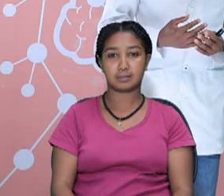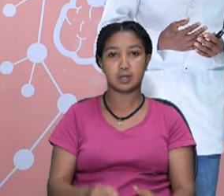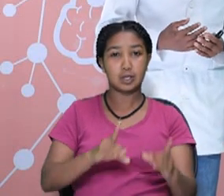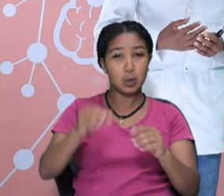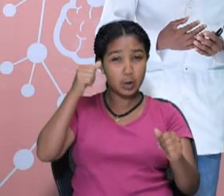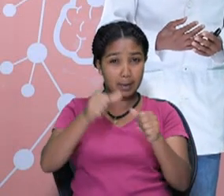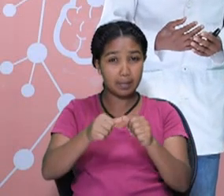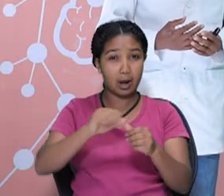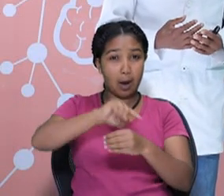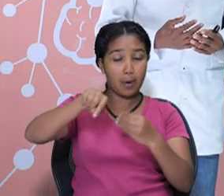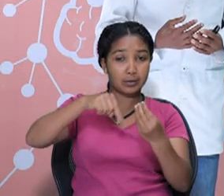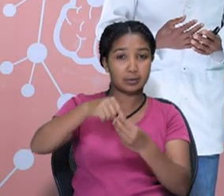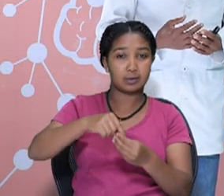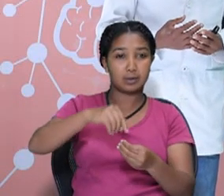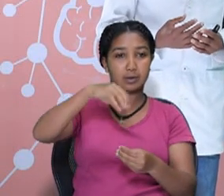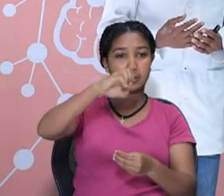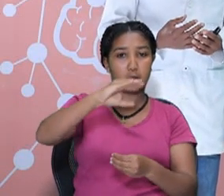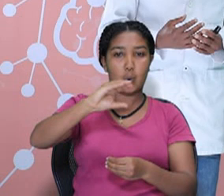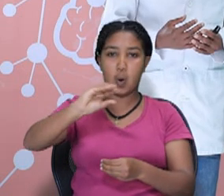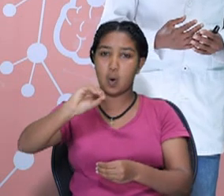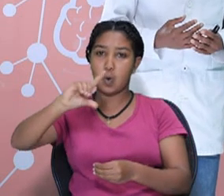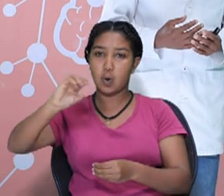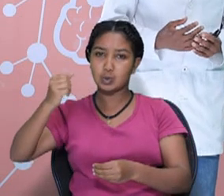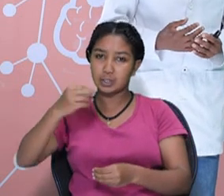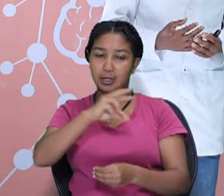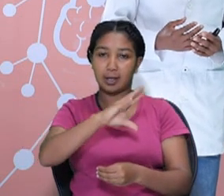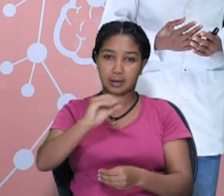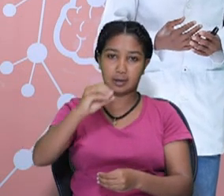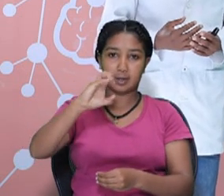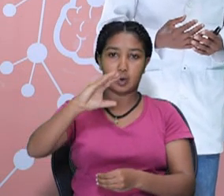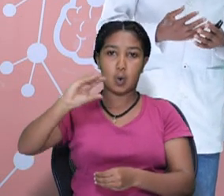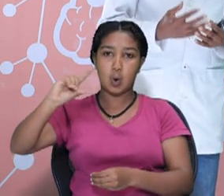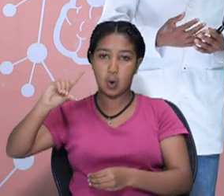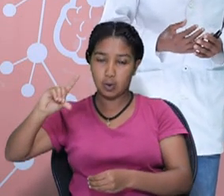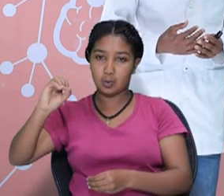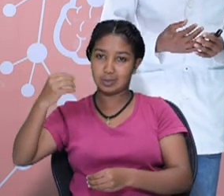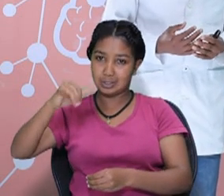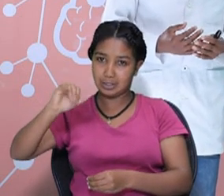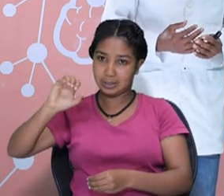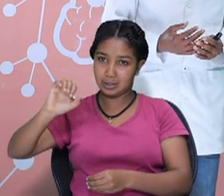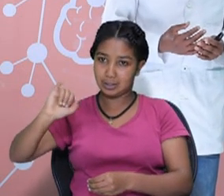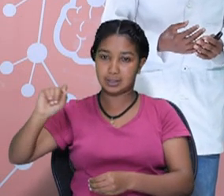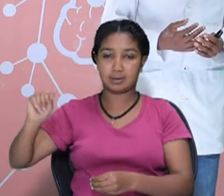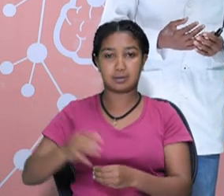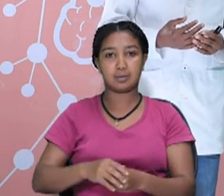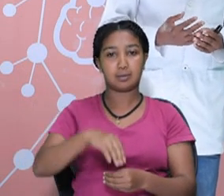Do you remember about ecologists and ecology? Yeah, ecology is